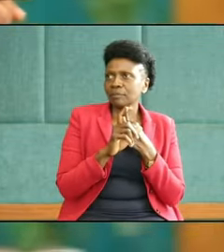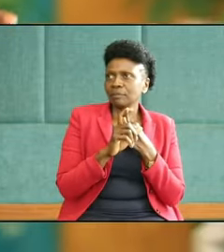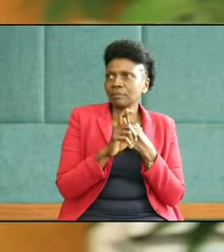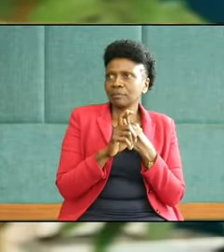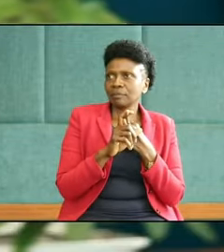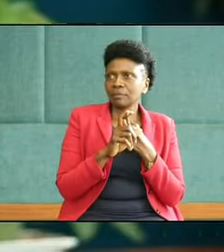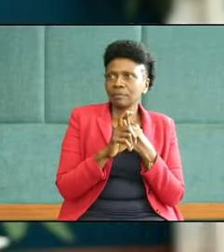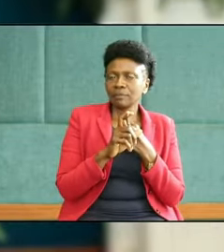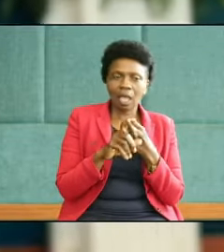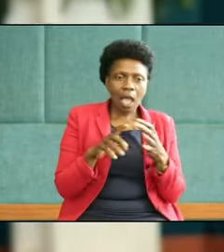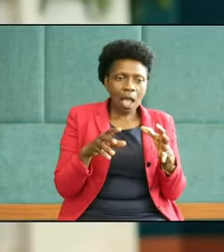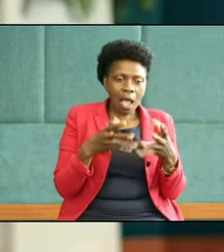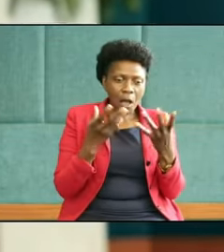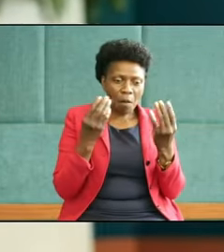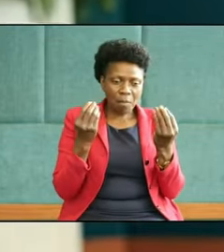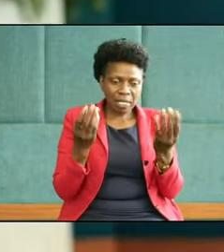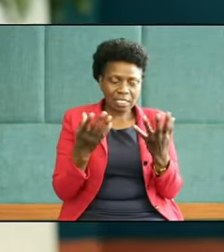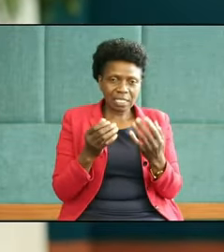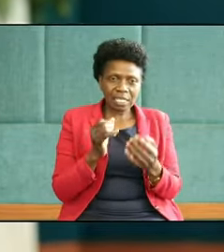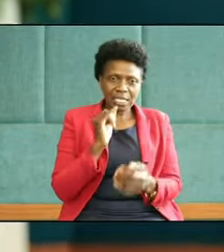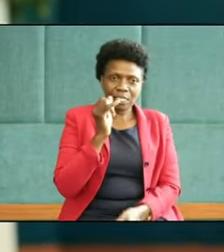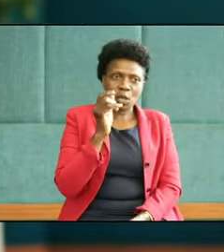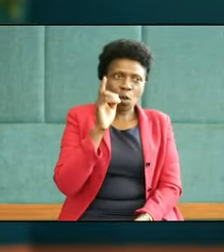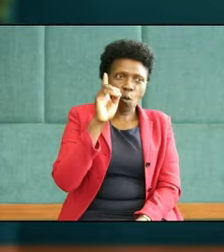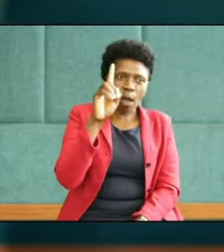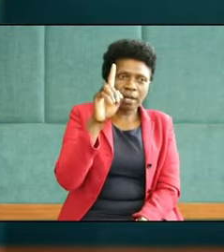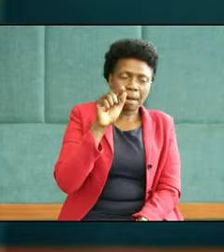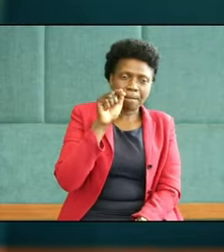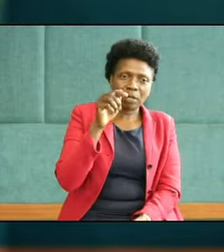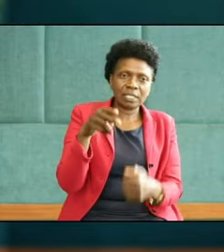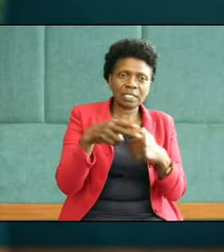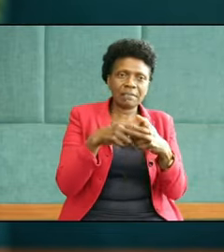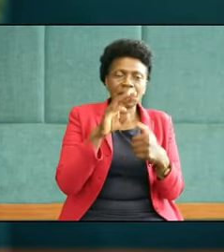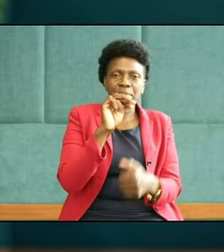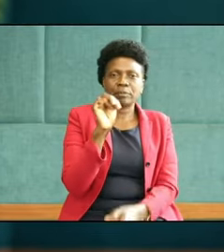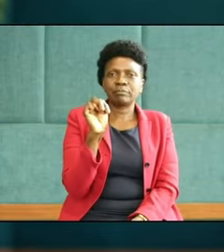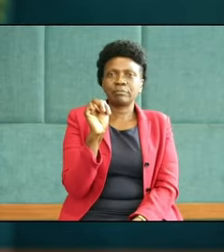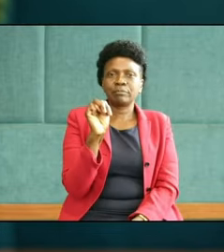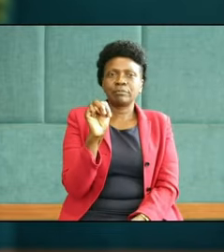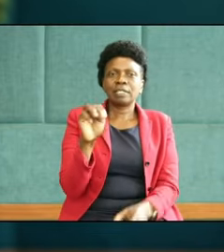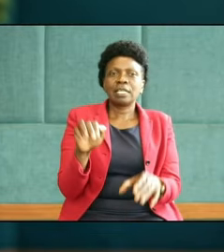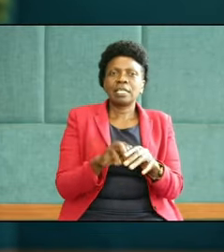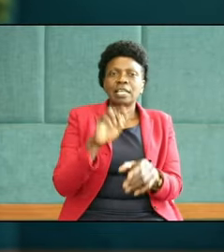How much is 1.7 million Kenya shillings in dollars?